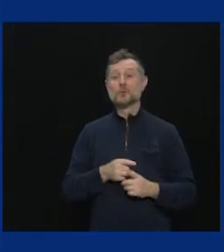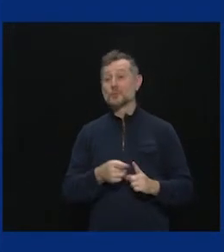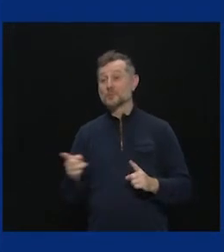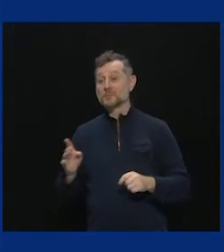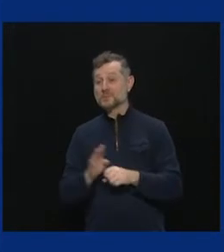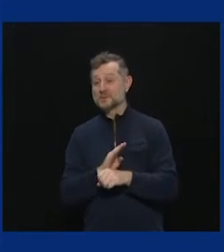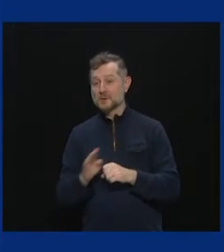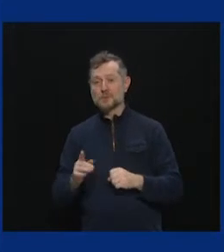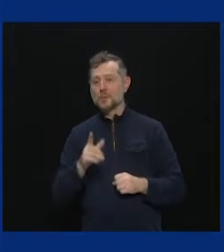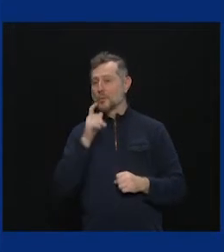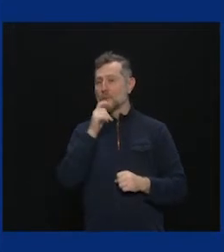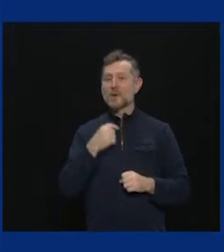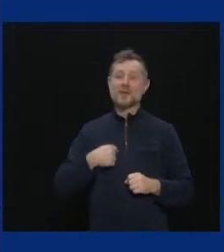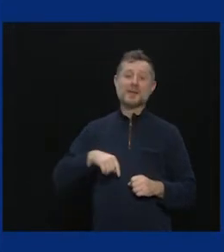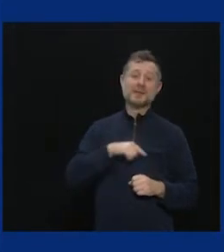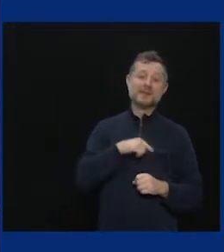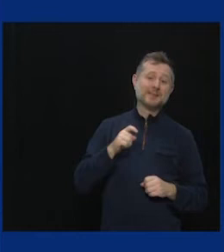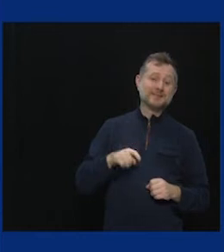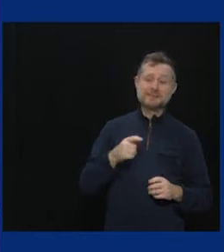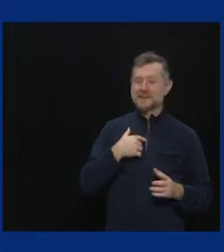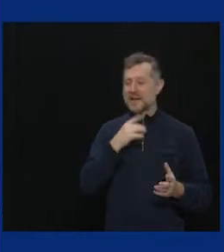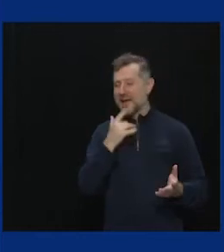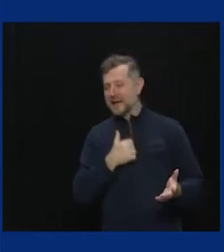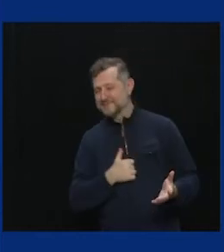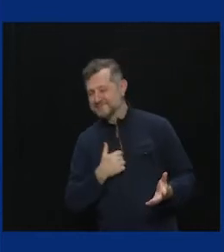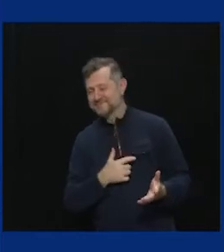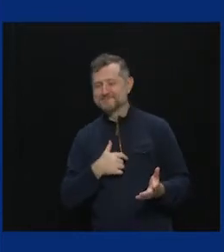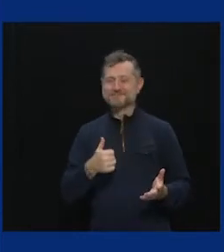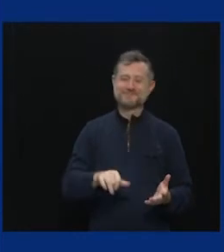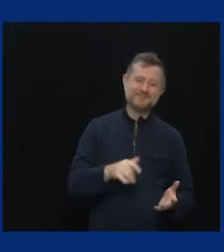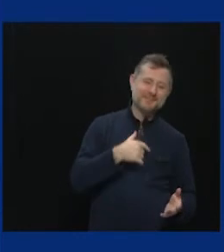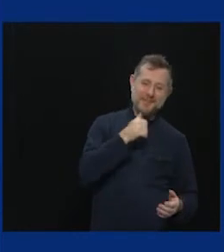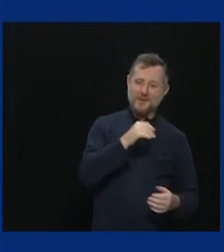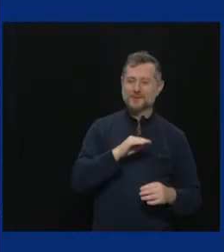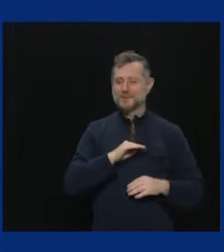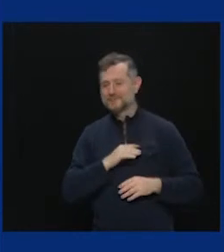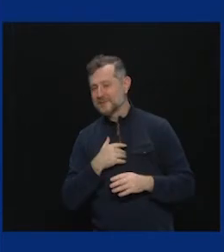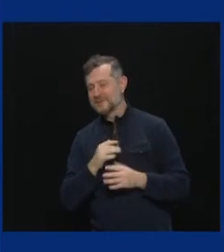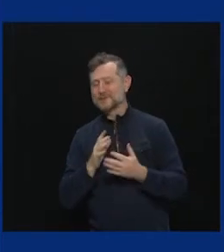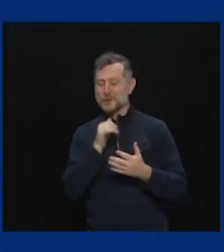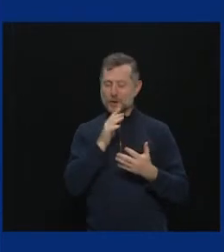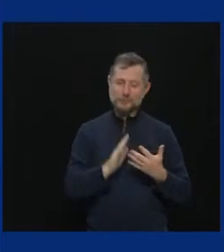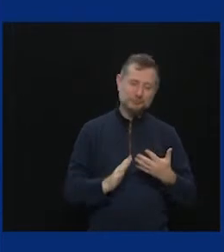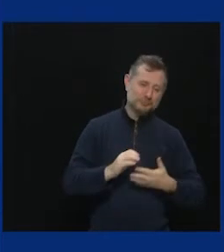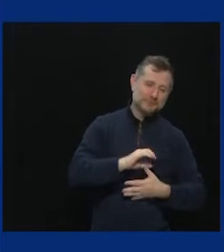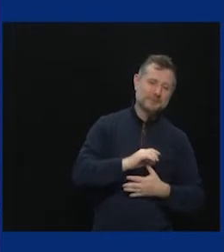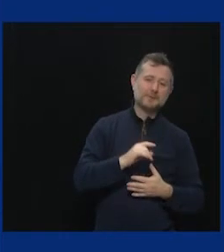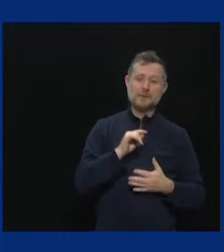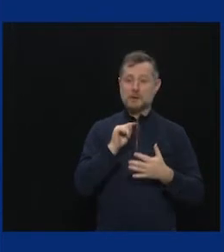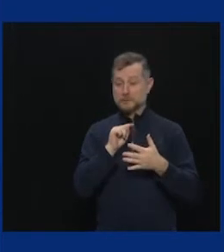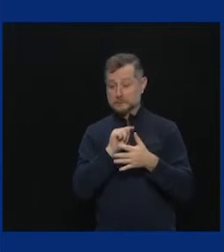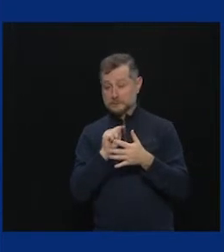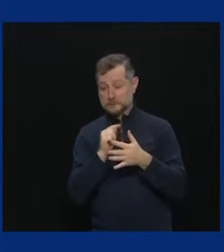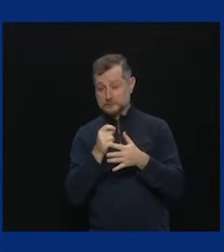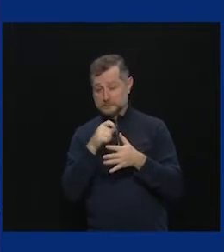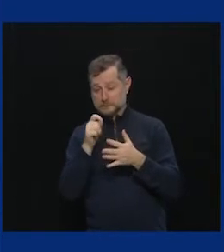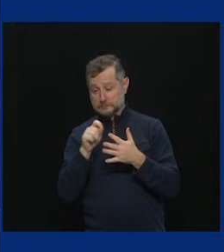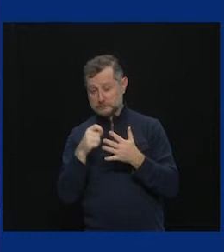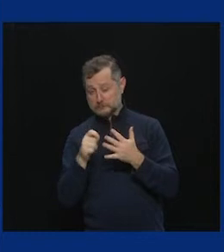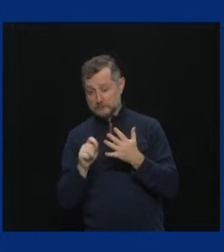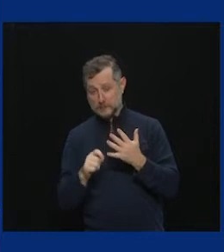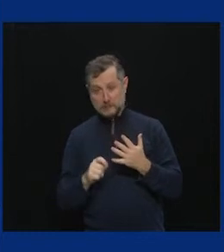turn away because they didn't meet the criteria. And that particular criteria was, or